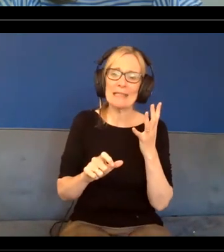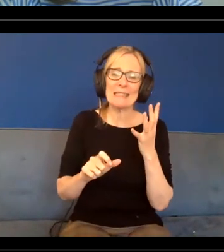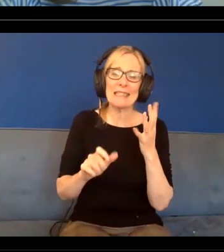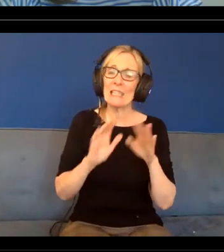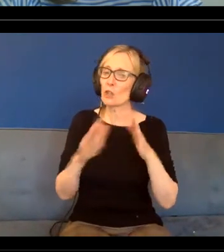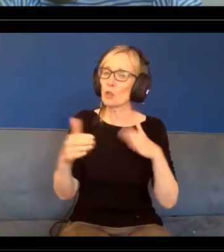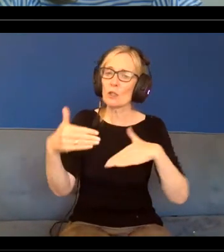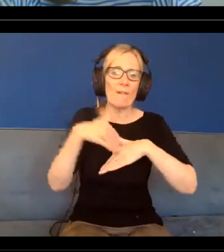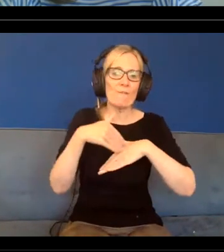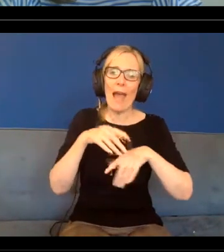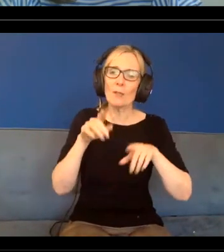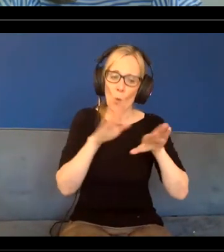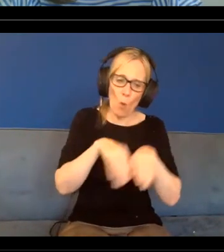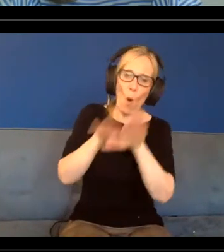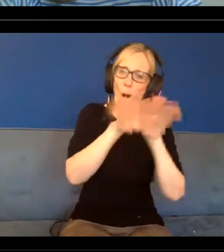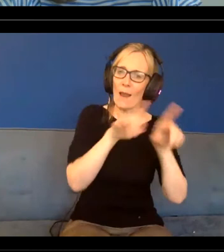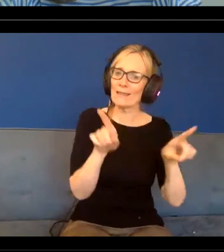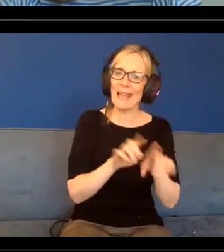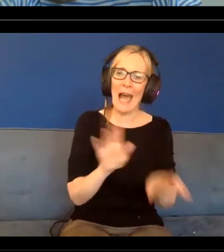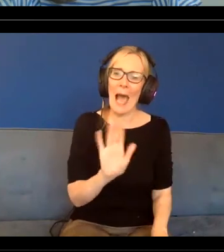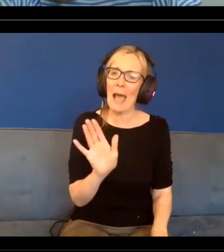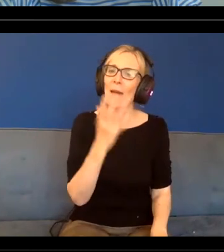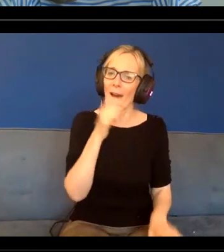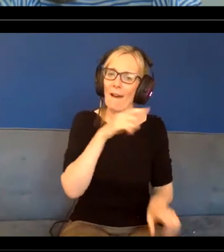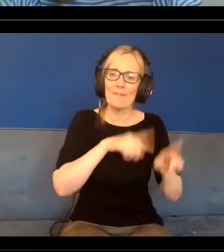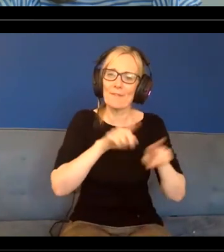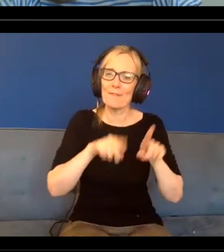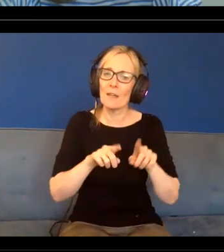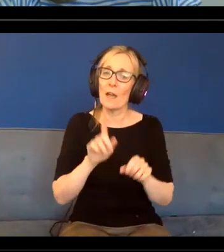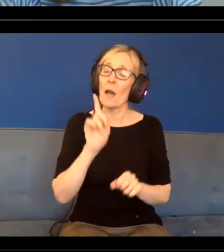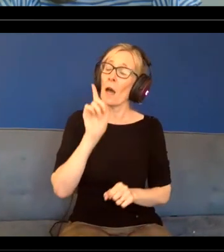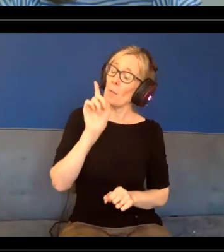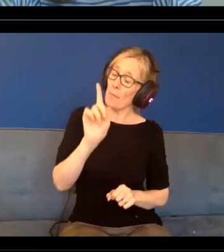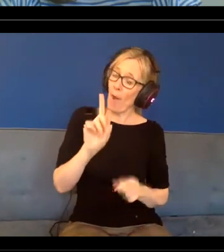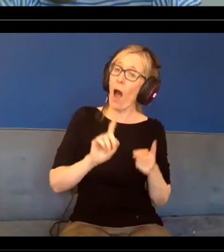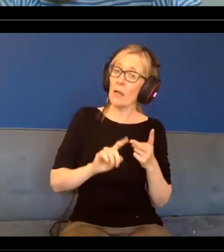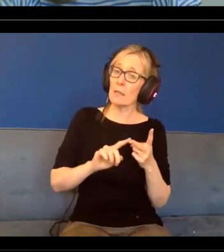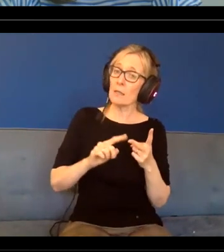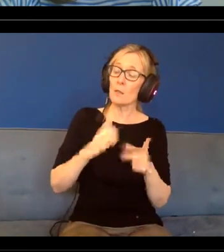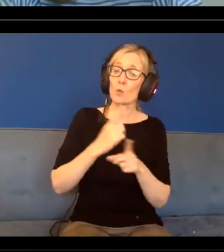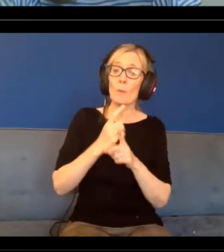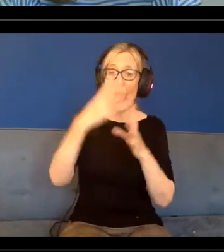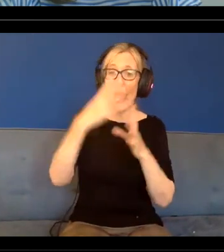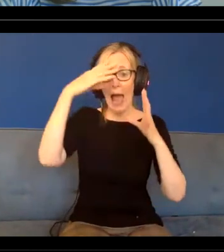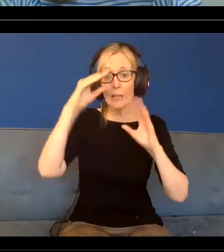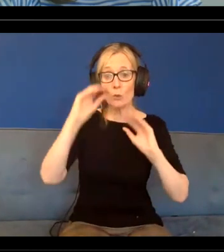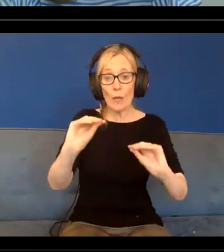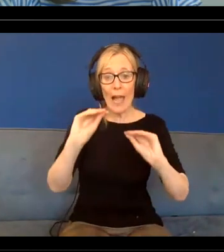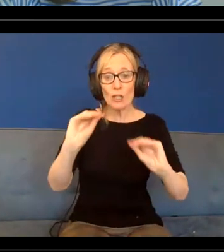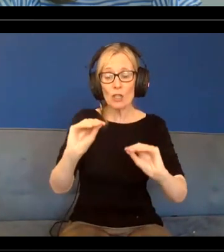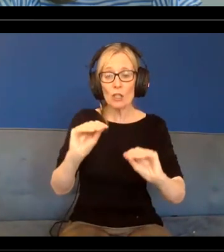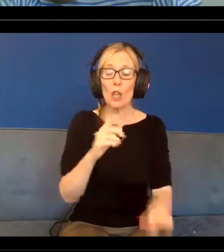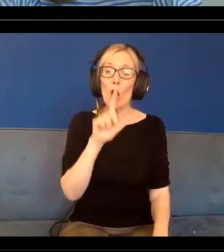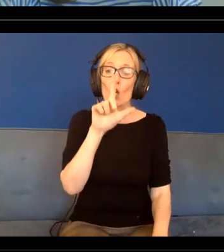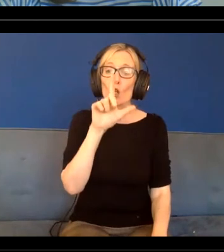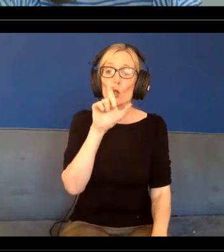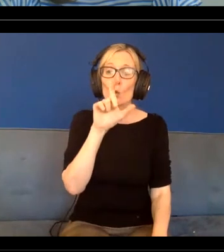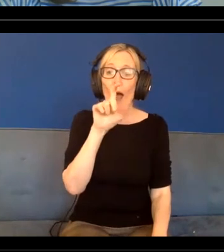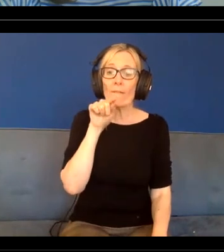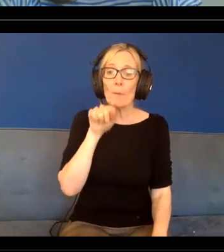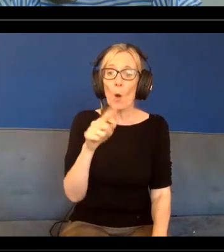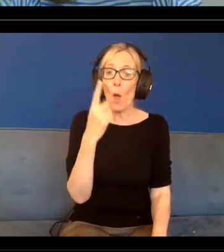person in the same way. What I will say is, when it comes to education, 12.1% of